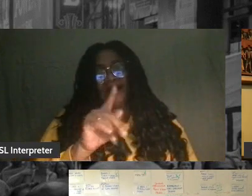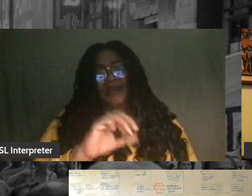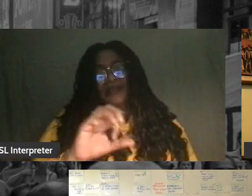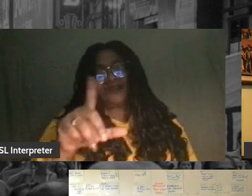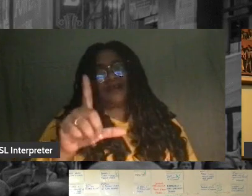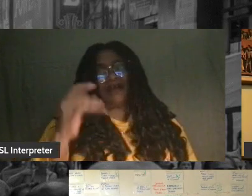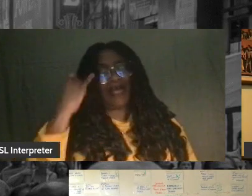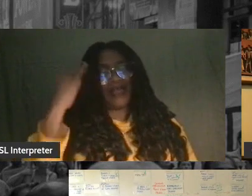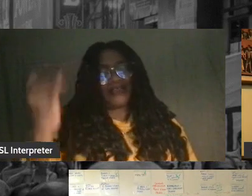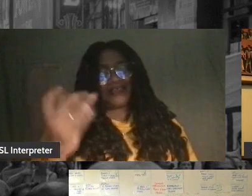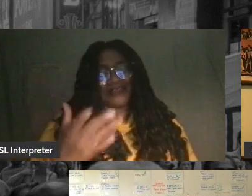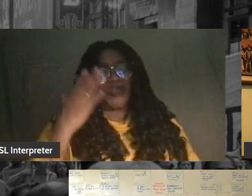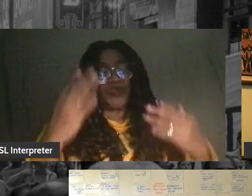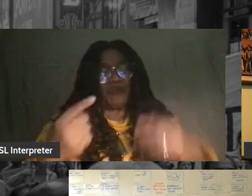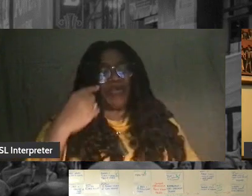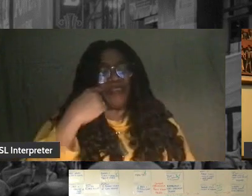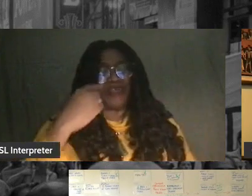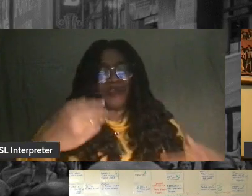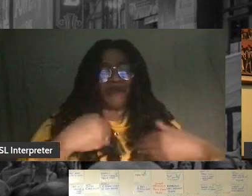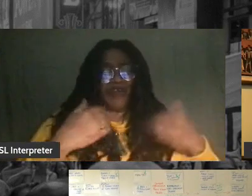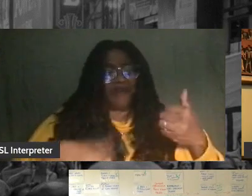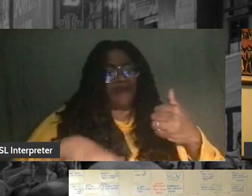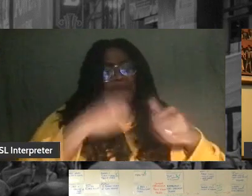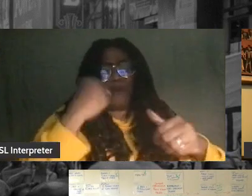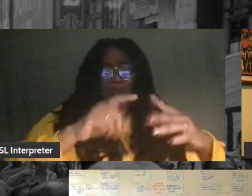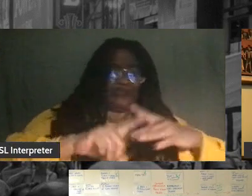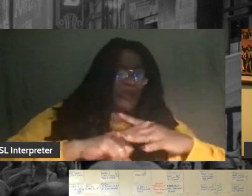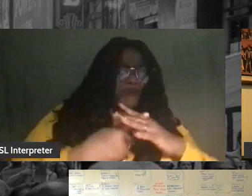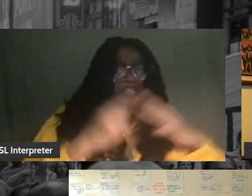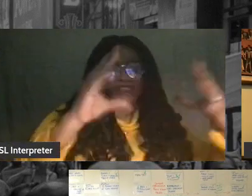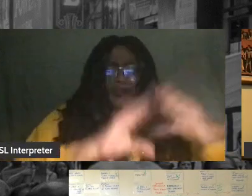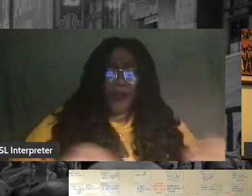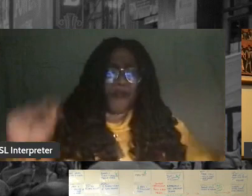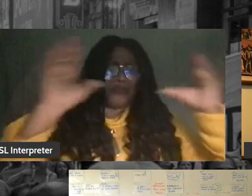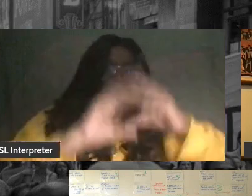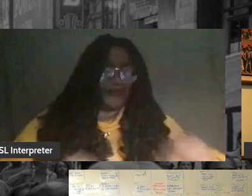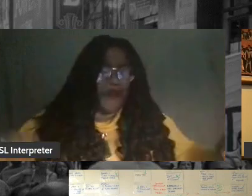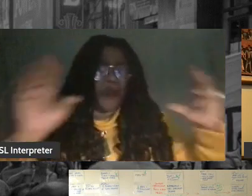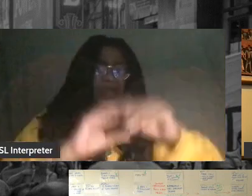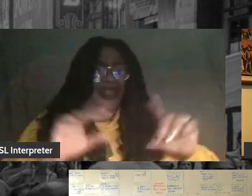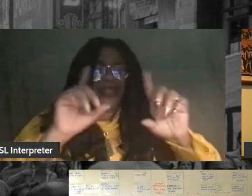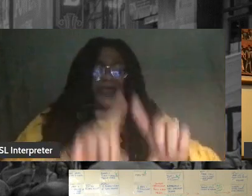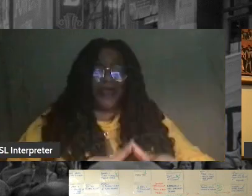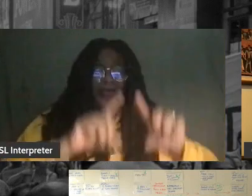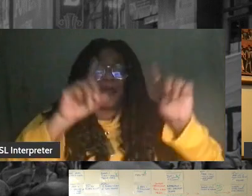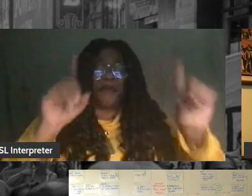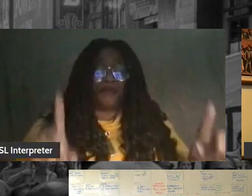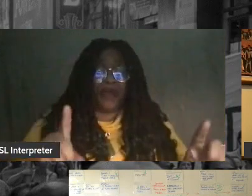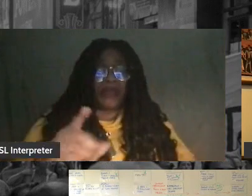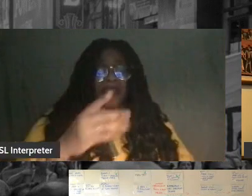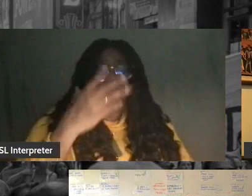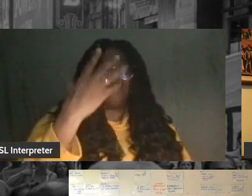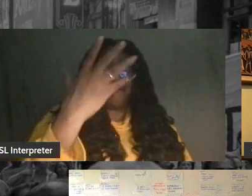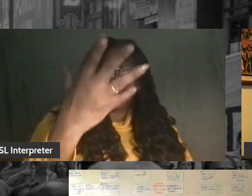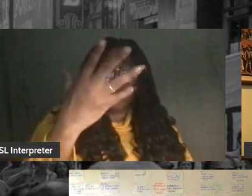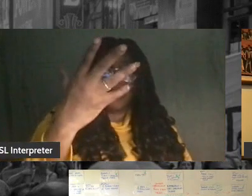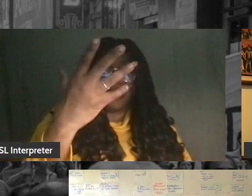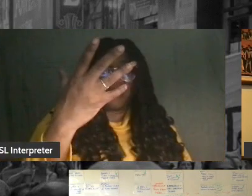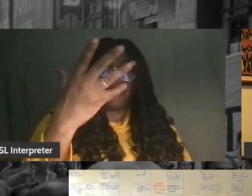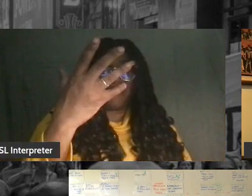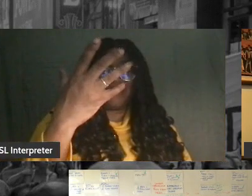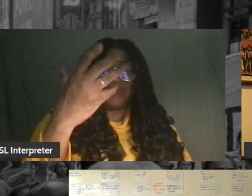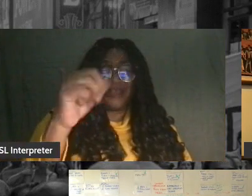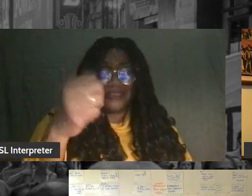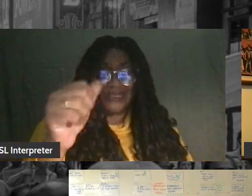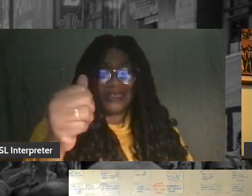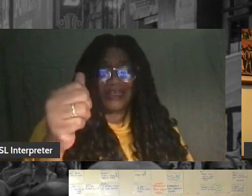that, you know, you may think that you've got the most original story, but there could be 5, 10, 15, 20 stories